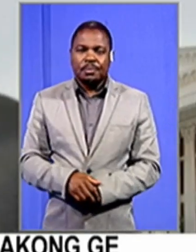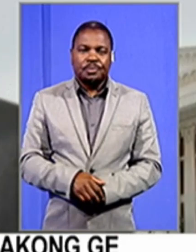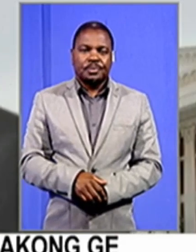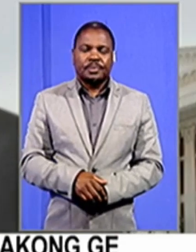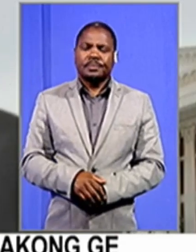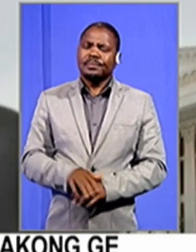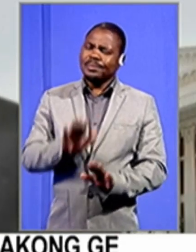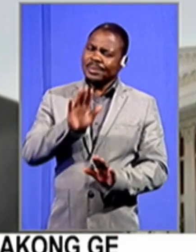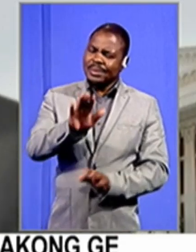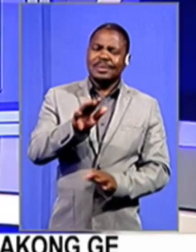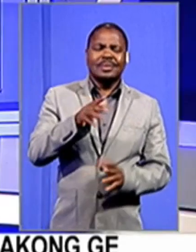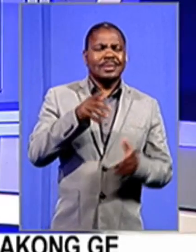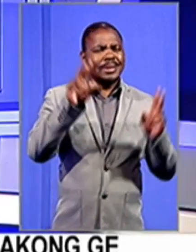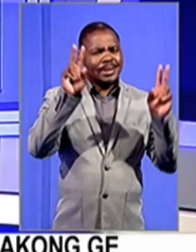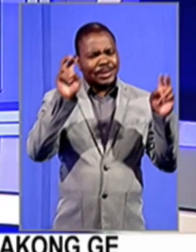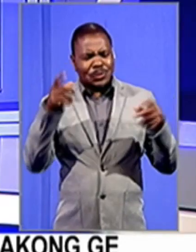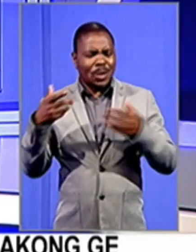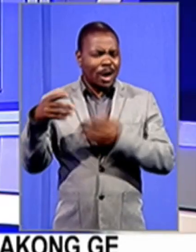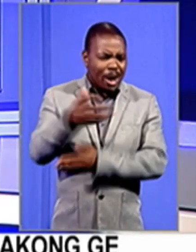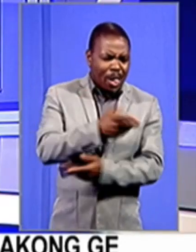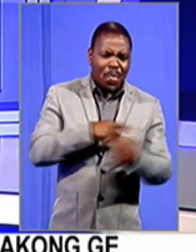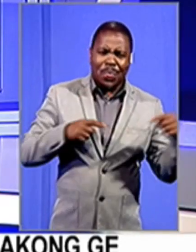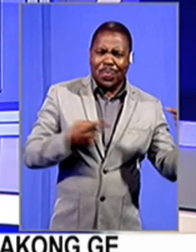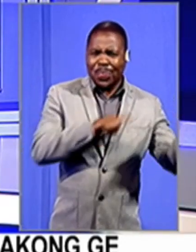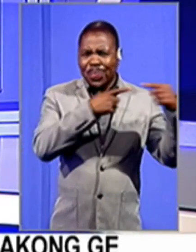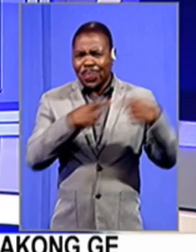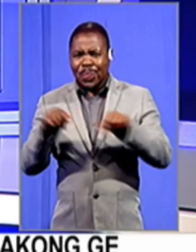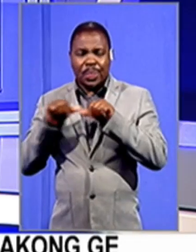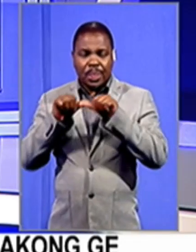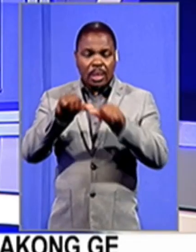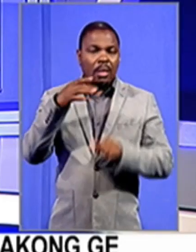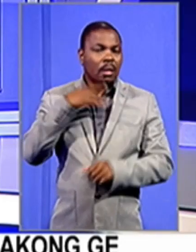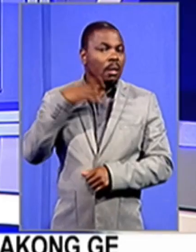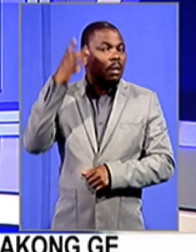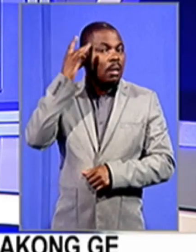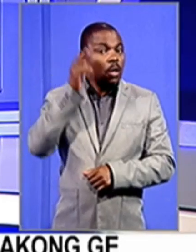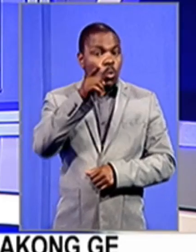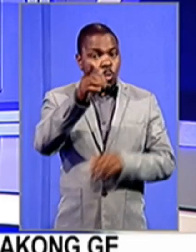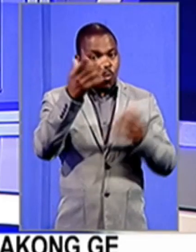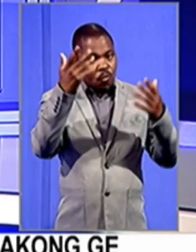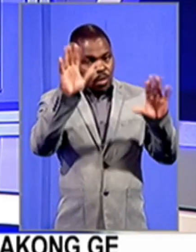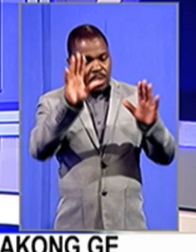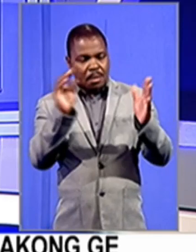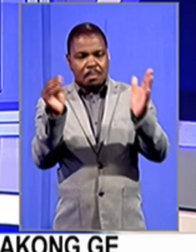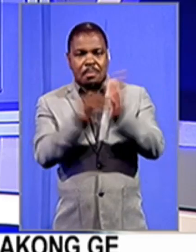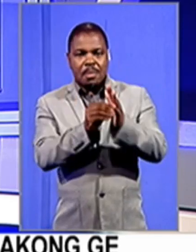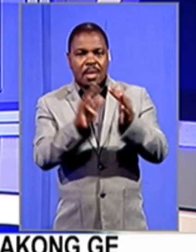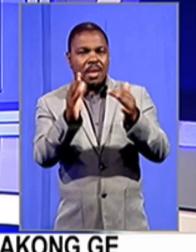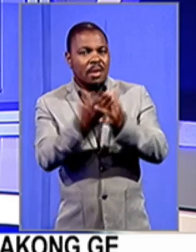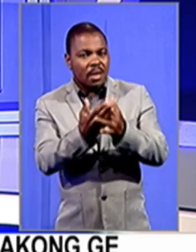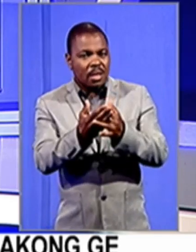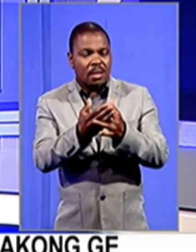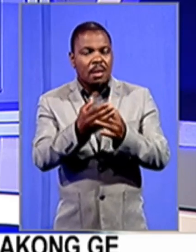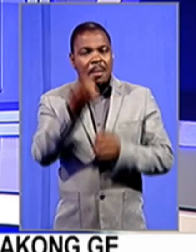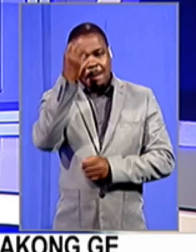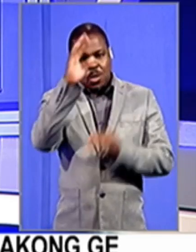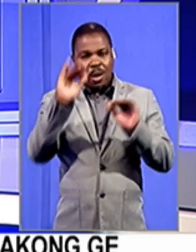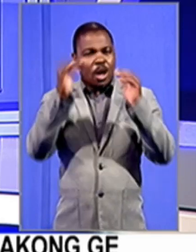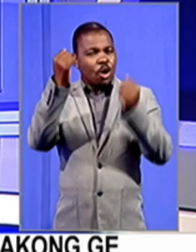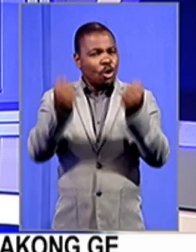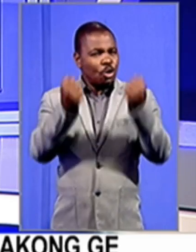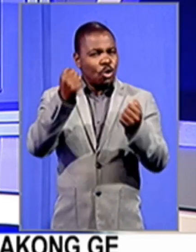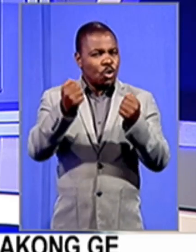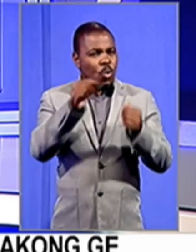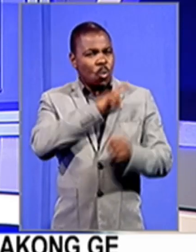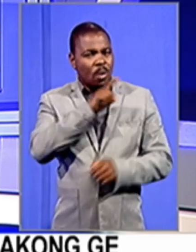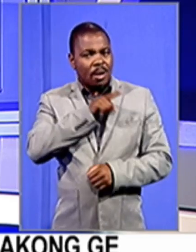e gare ga kgakgathai ya pele re kwele gore le botse molato wa go tlhotlha sephetho sa kgorotshekokgolo ya Pretoria sa go